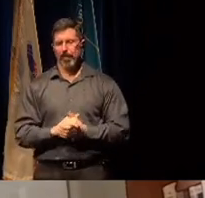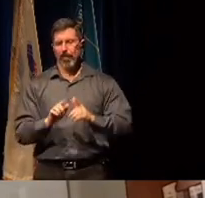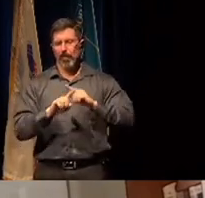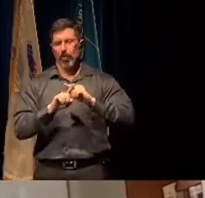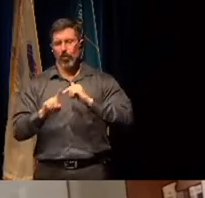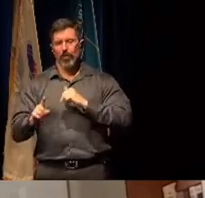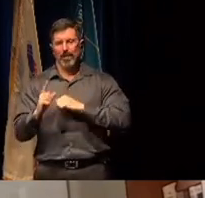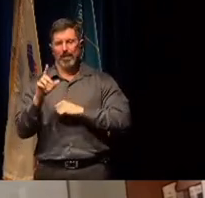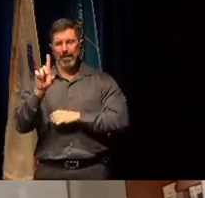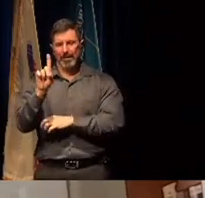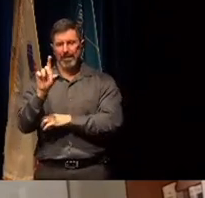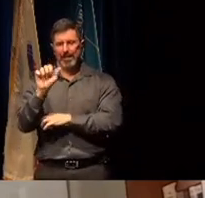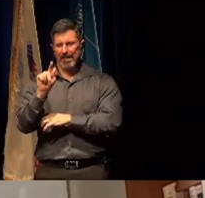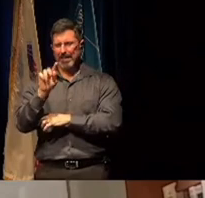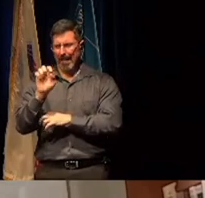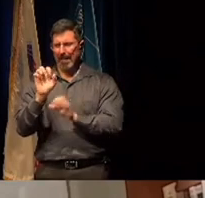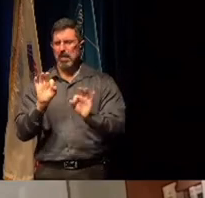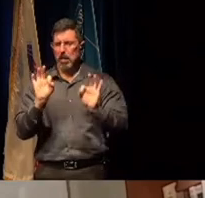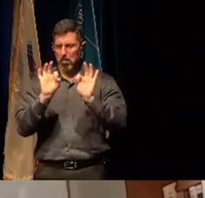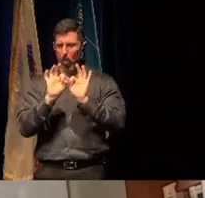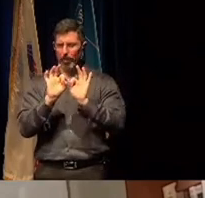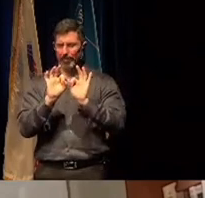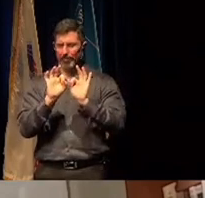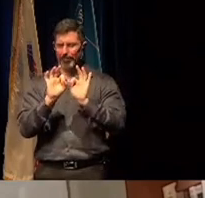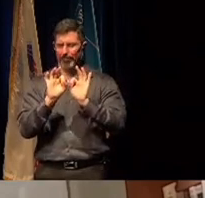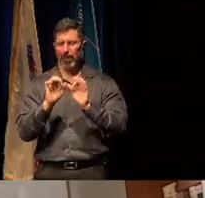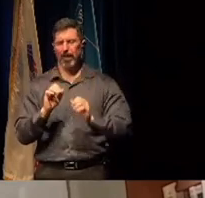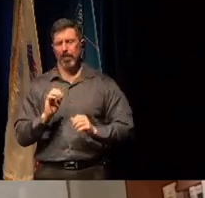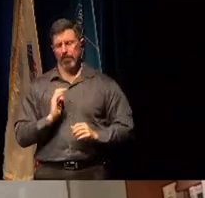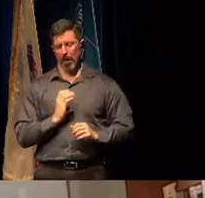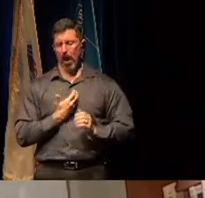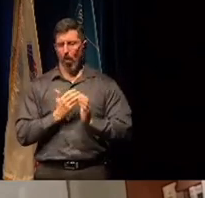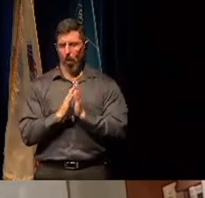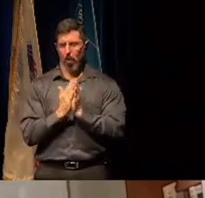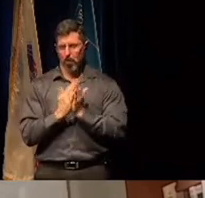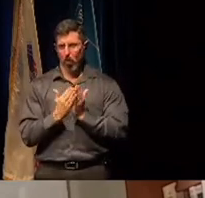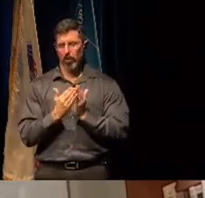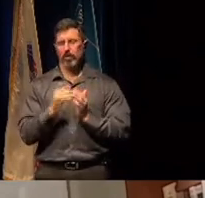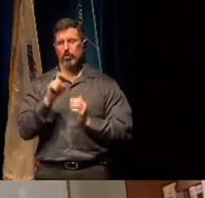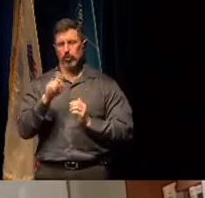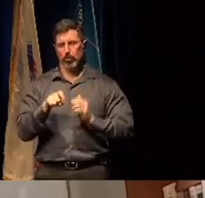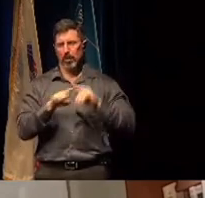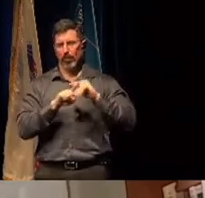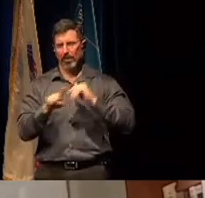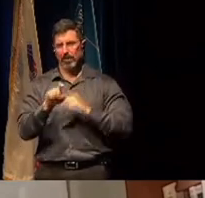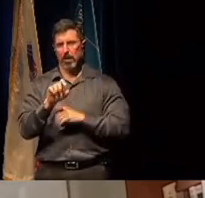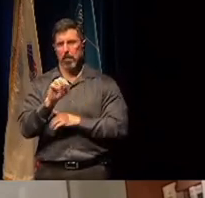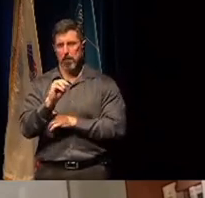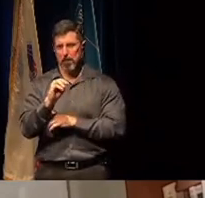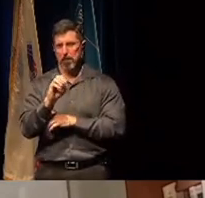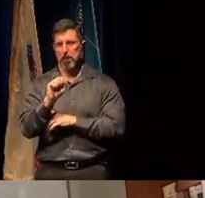key. Our book was scheduled for release on March